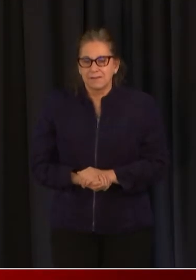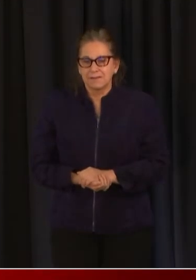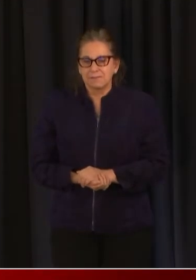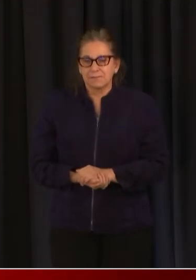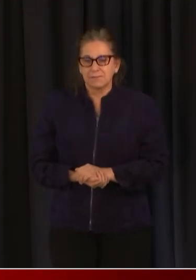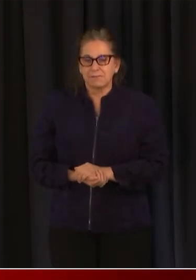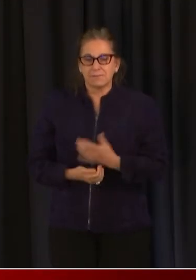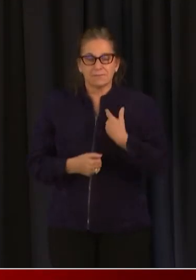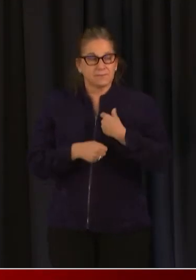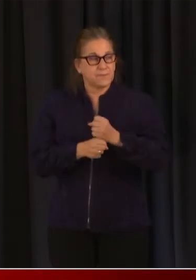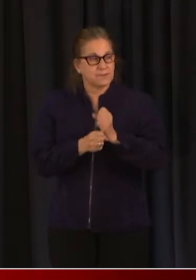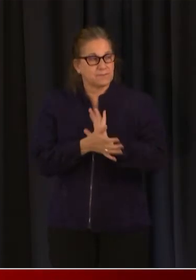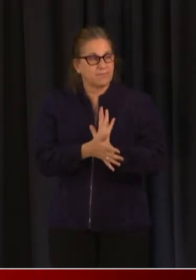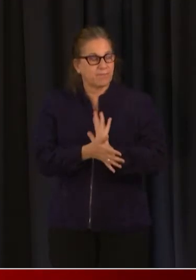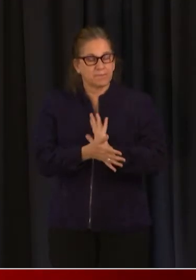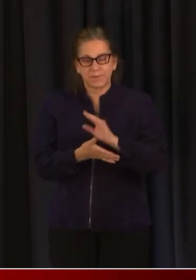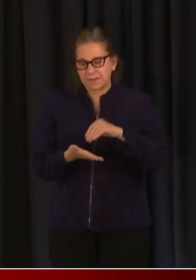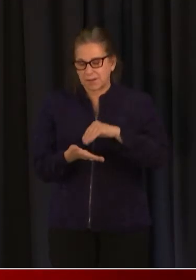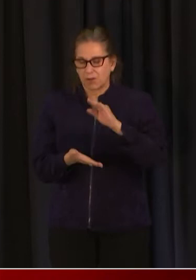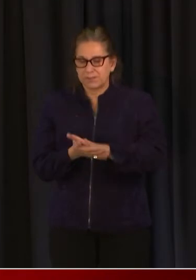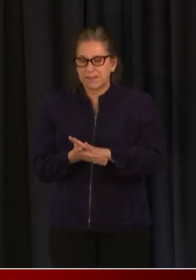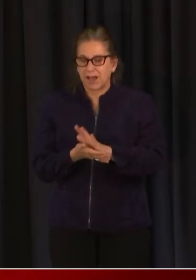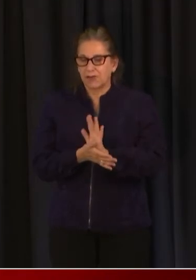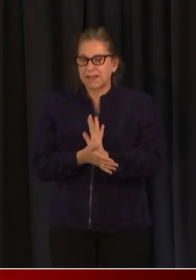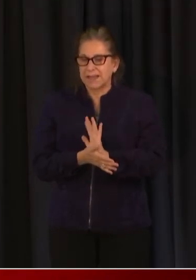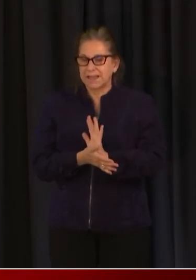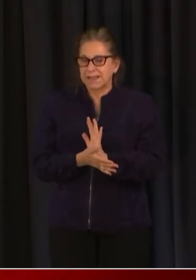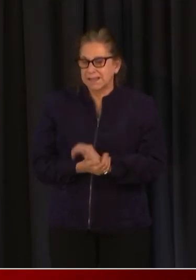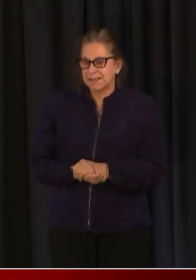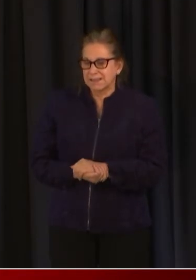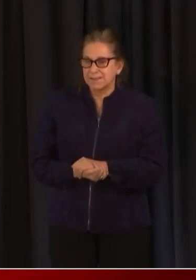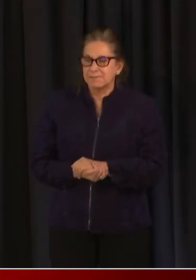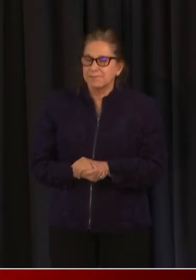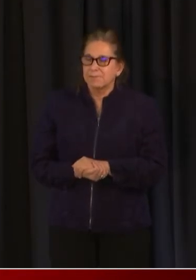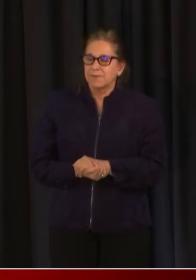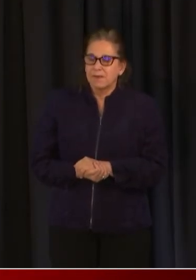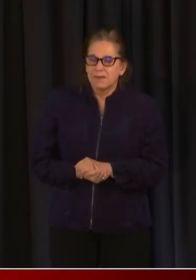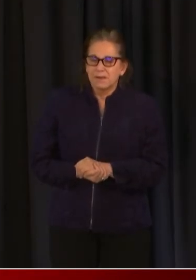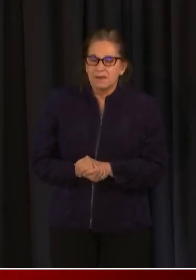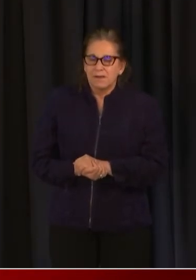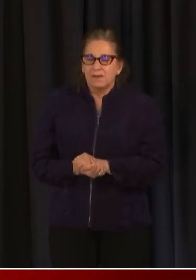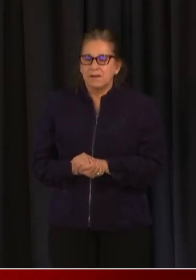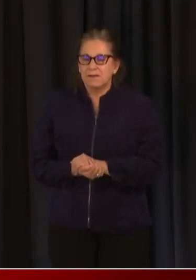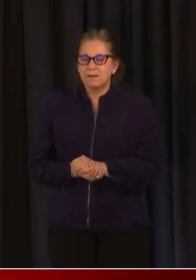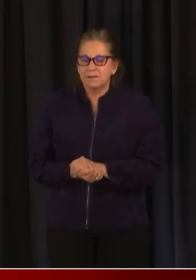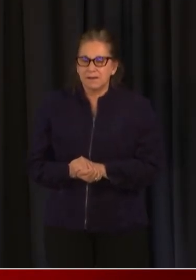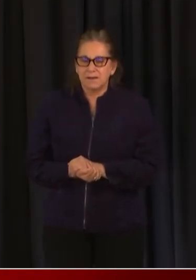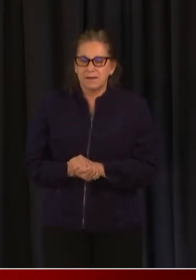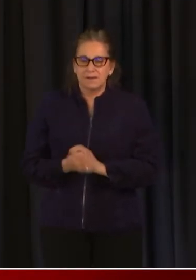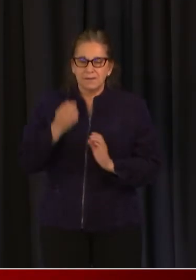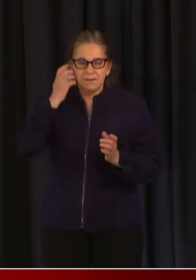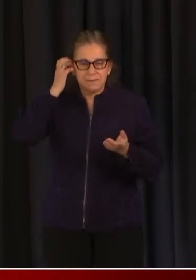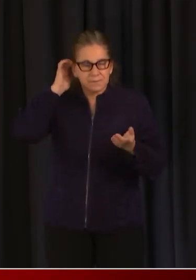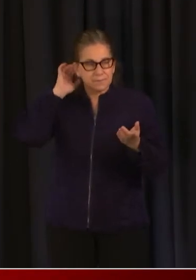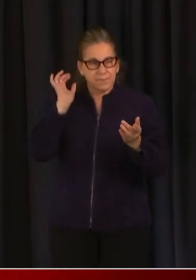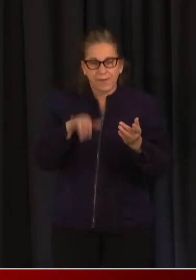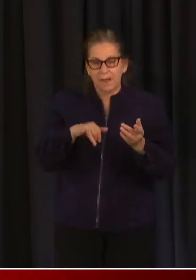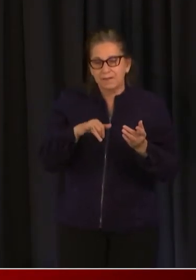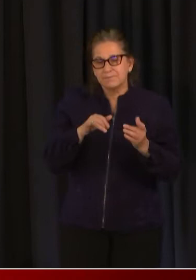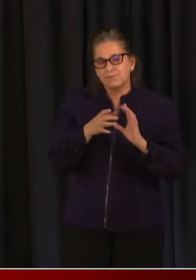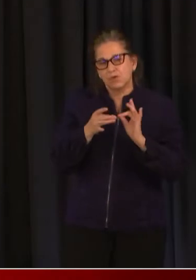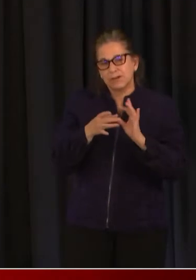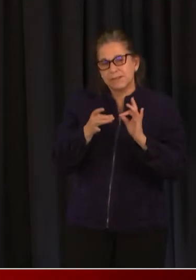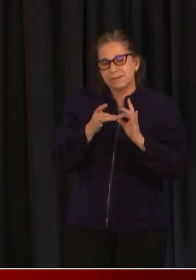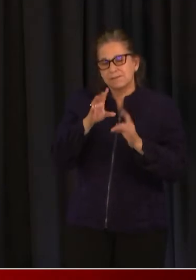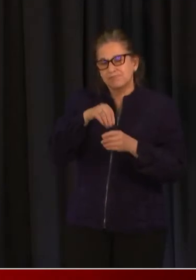a documentary that it, really it followed some of the comments that I made to the